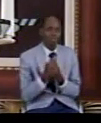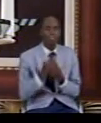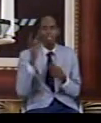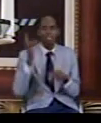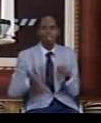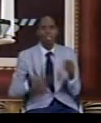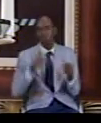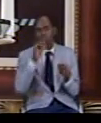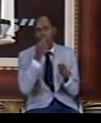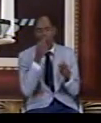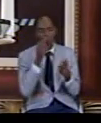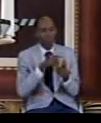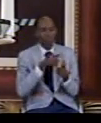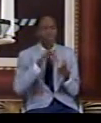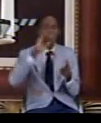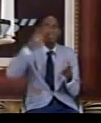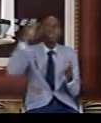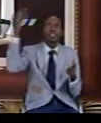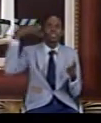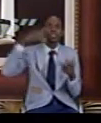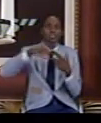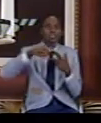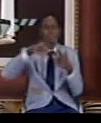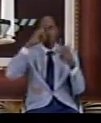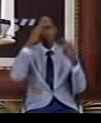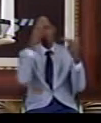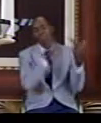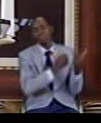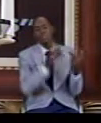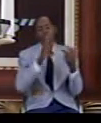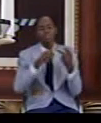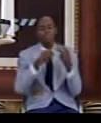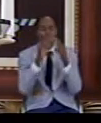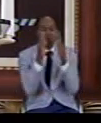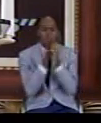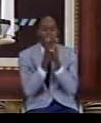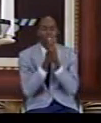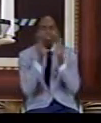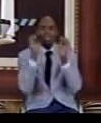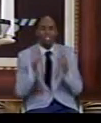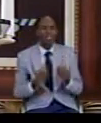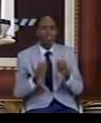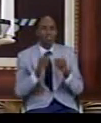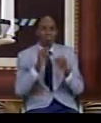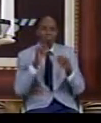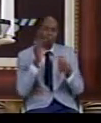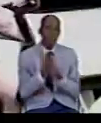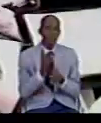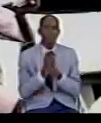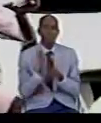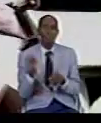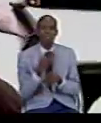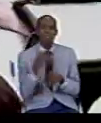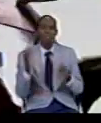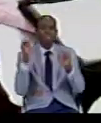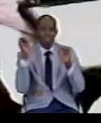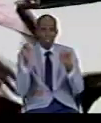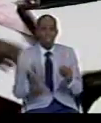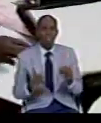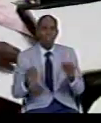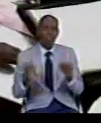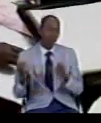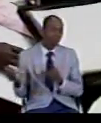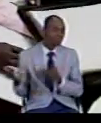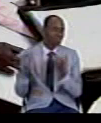endure. Grace, faith, prayer can endure anything. Can carry any